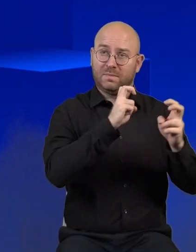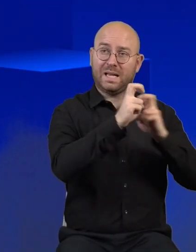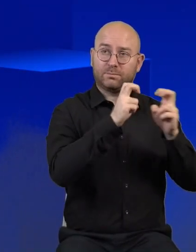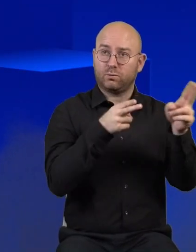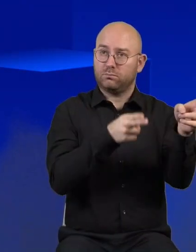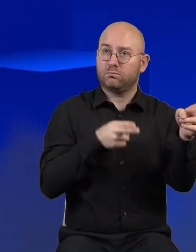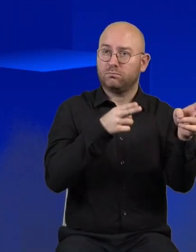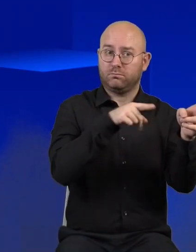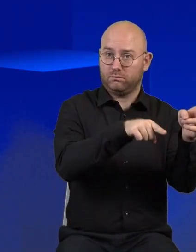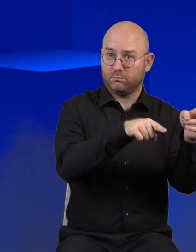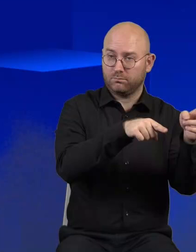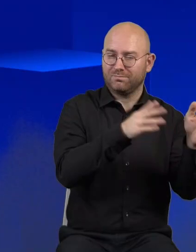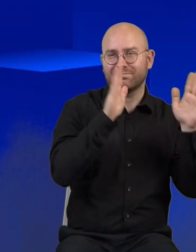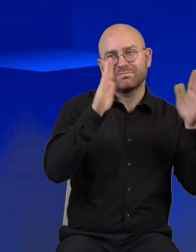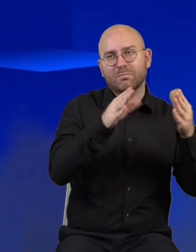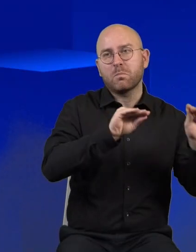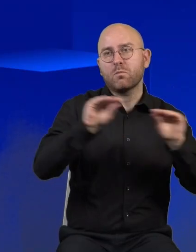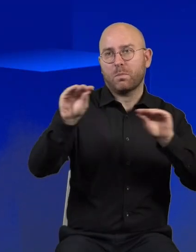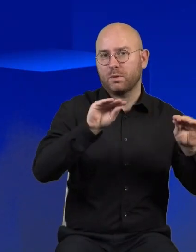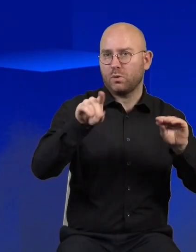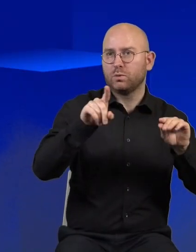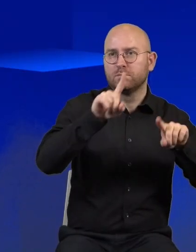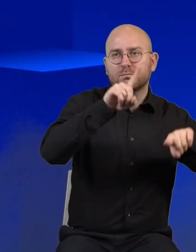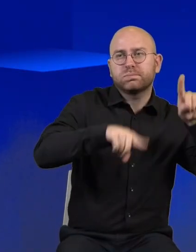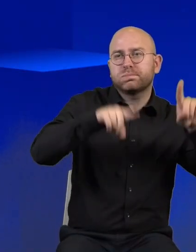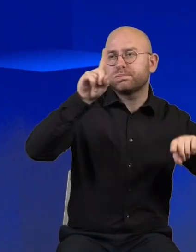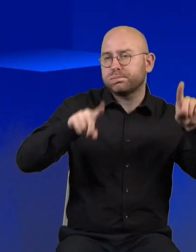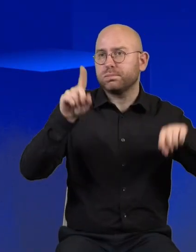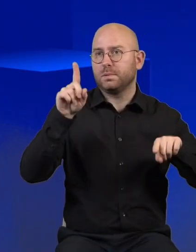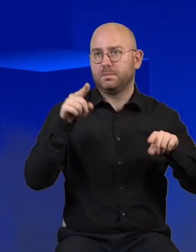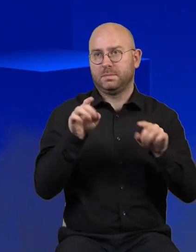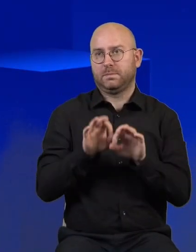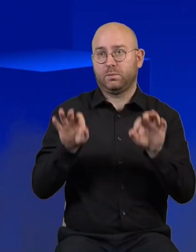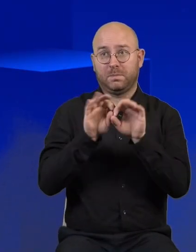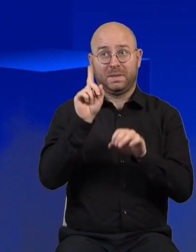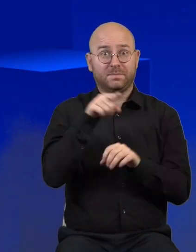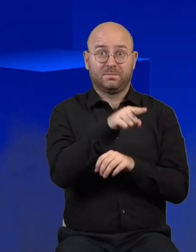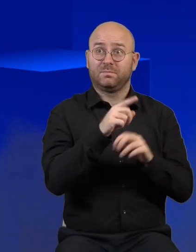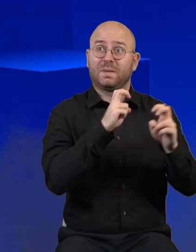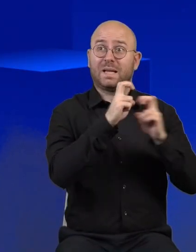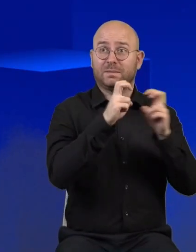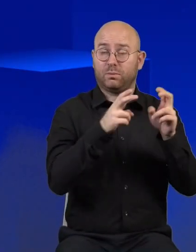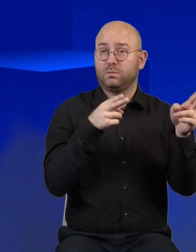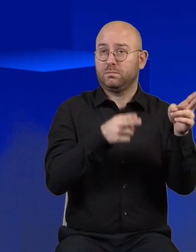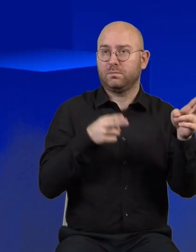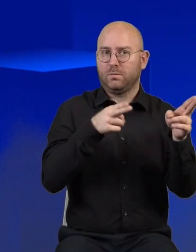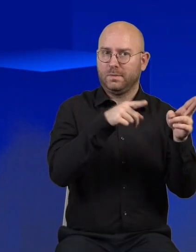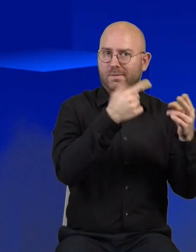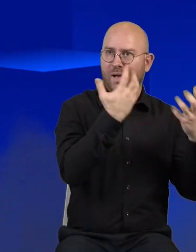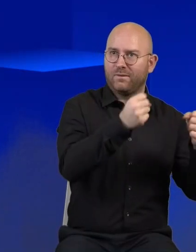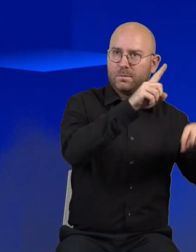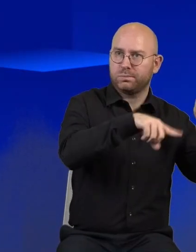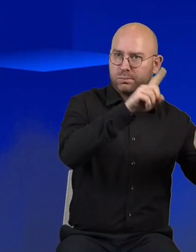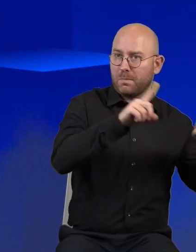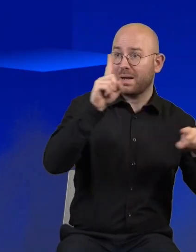sustainability. And public transport is extremely important for connections, of course,